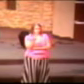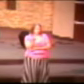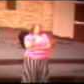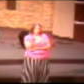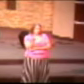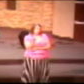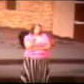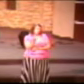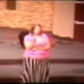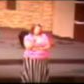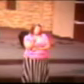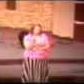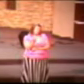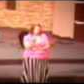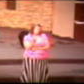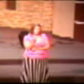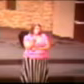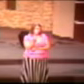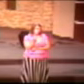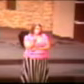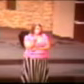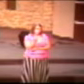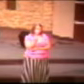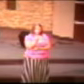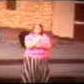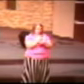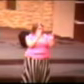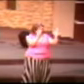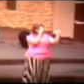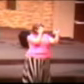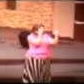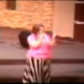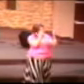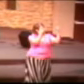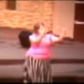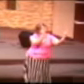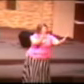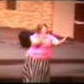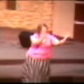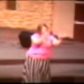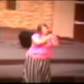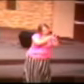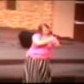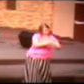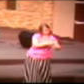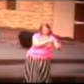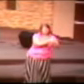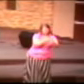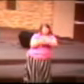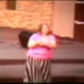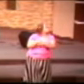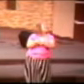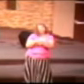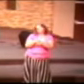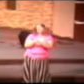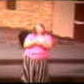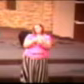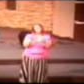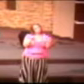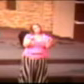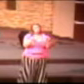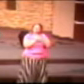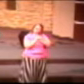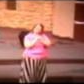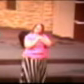There was no expectation for the crowds of people just to figure things out on their own. But rather, he was